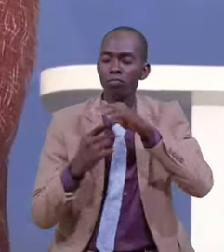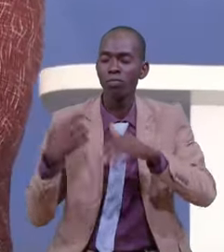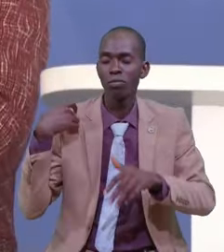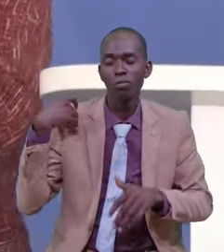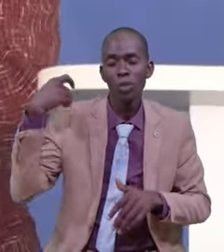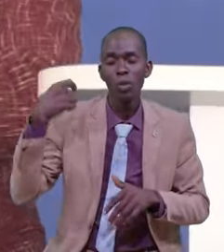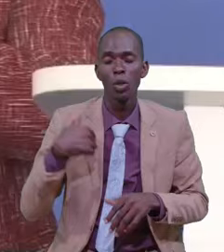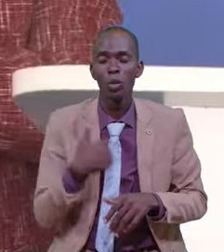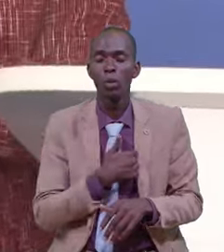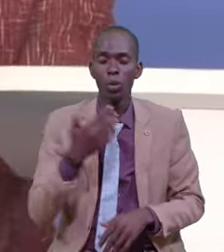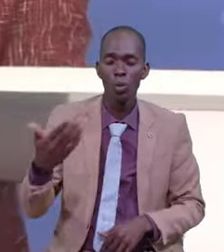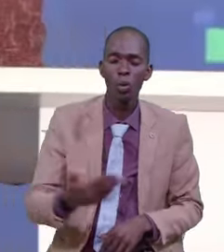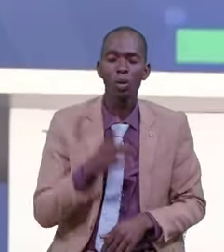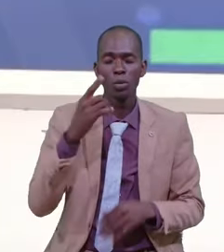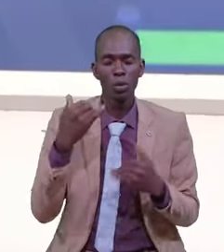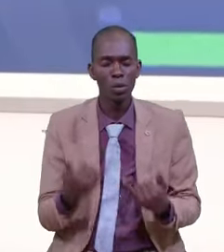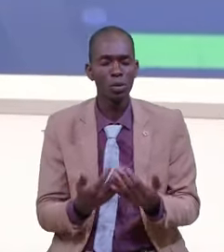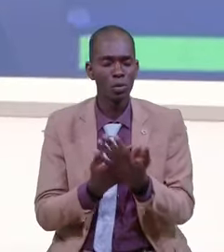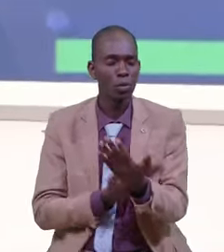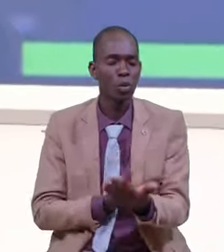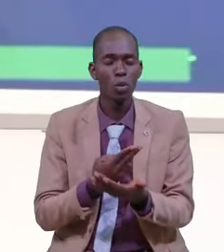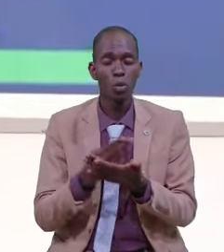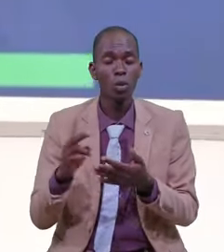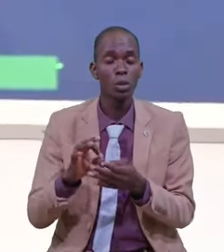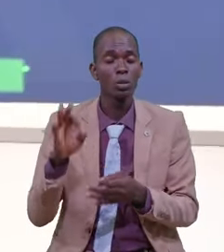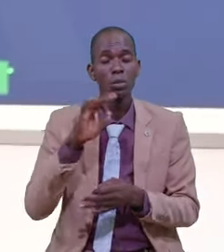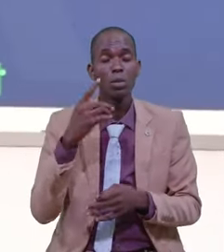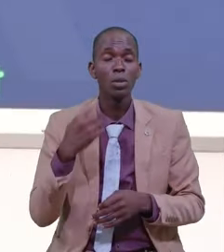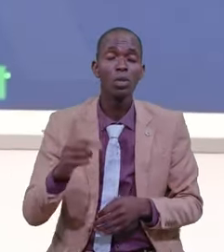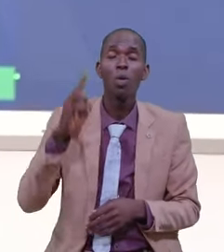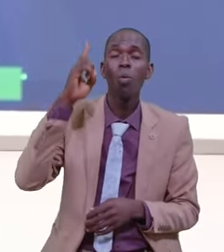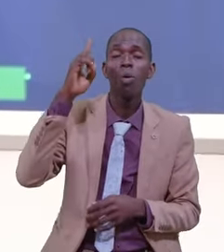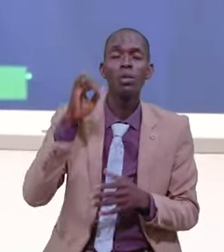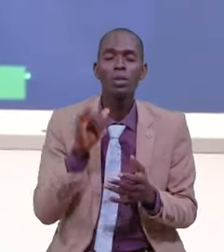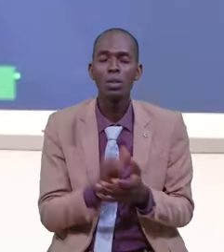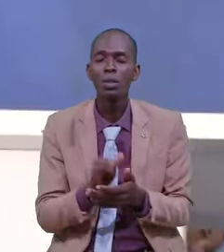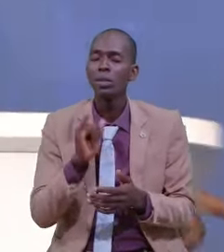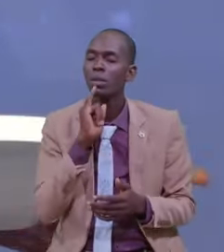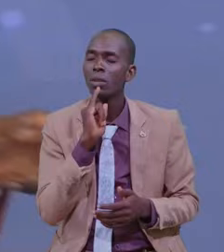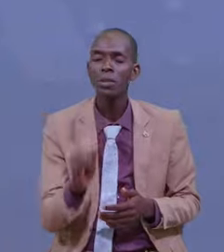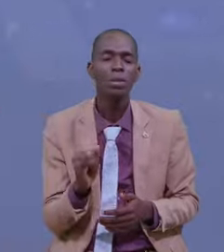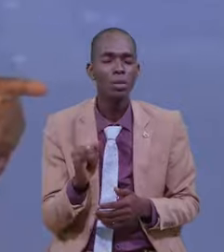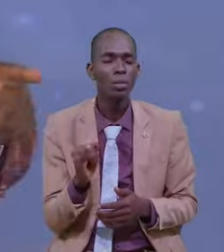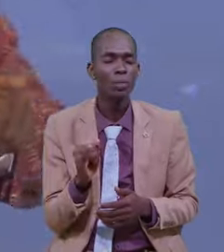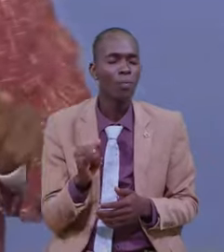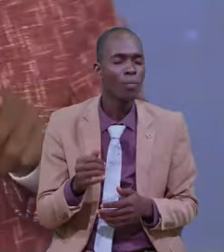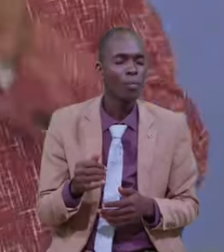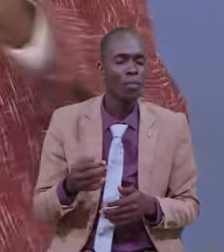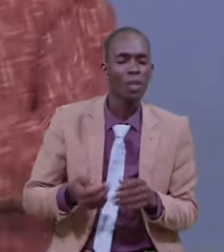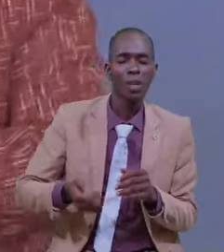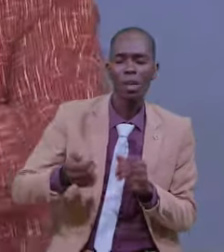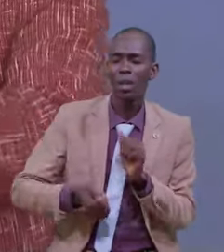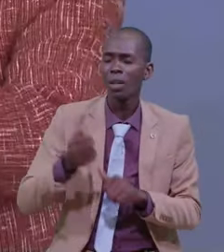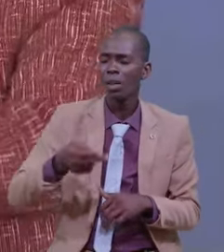this morning, Holy Ghost, the one that inspires everyone who aspires